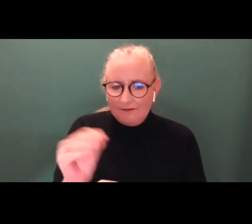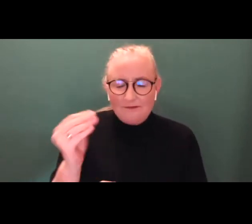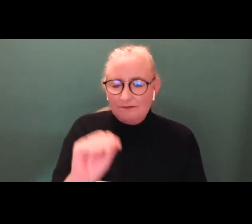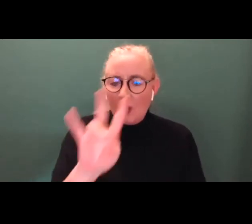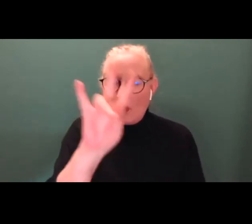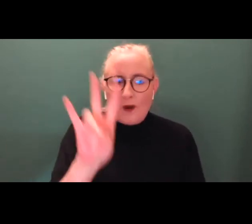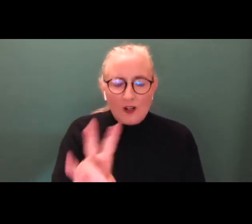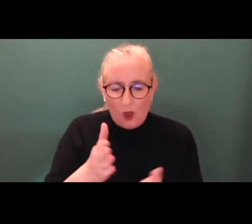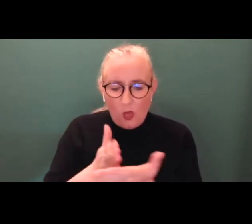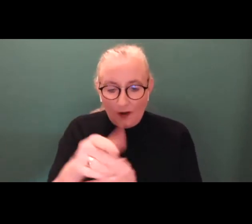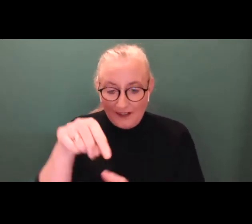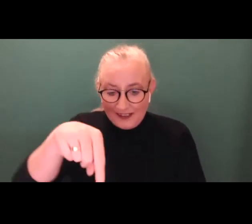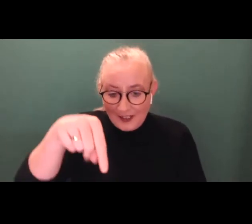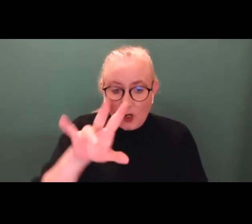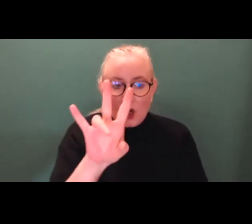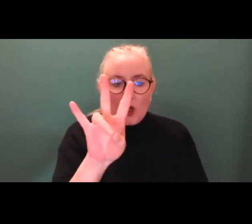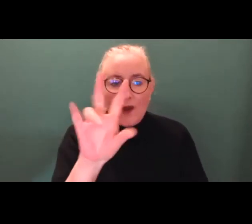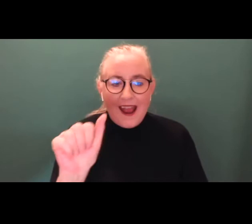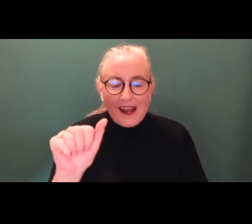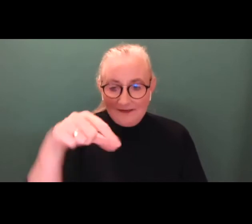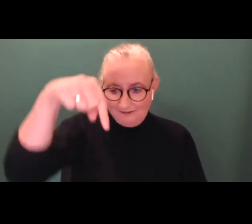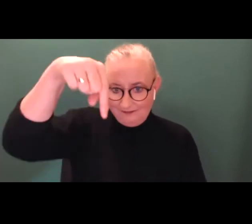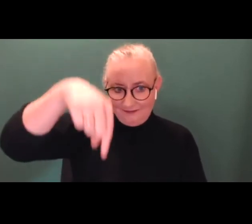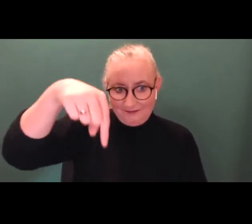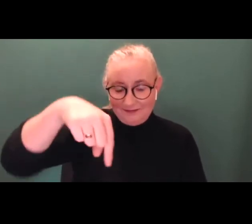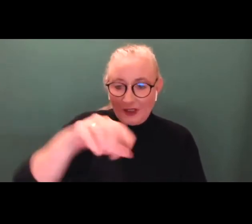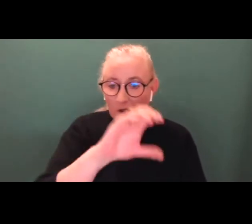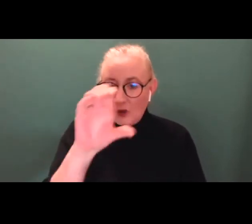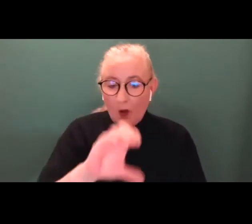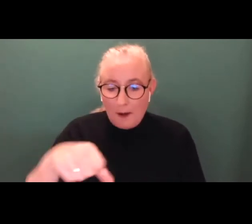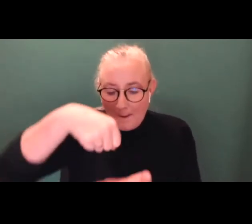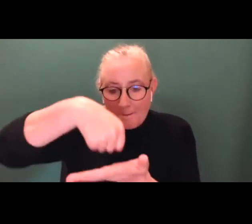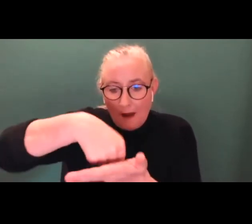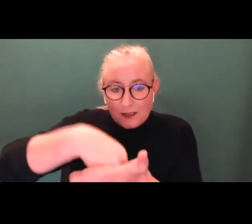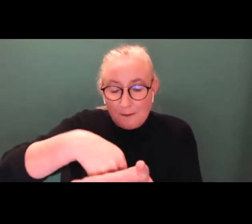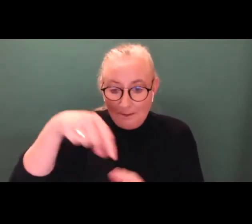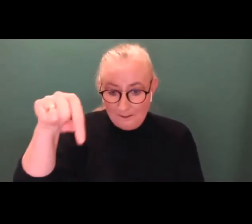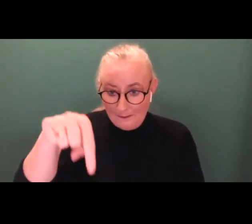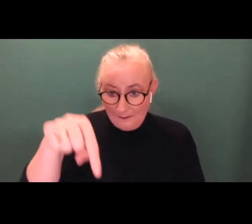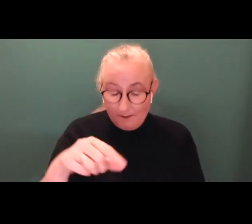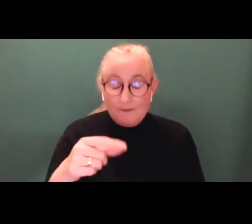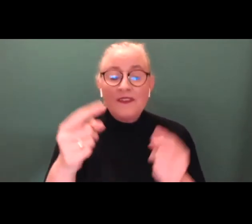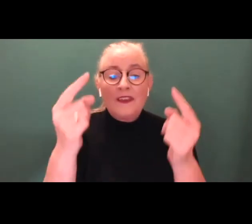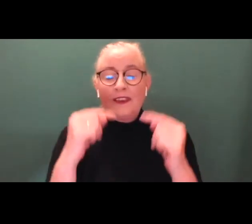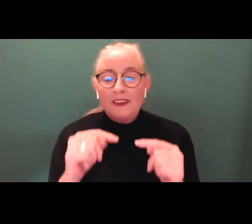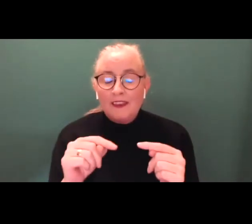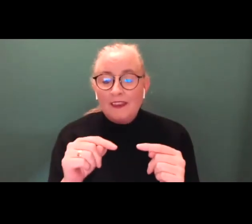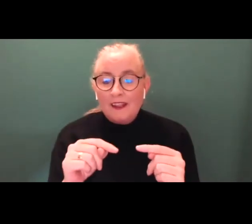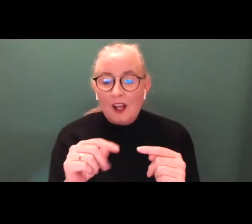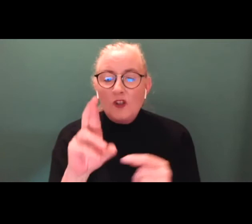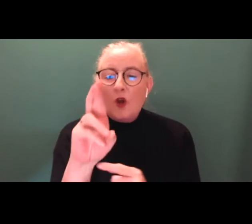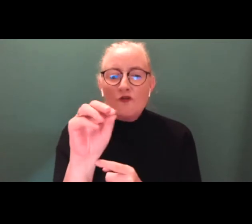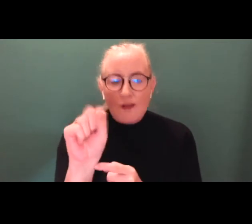throughout through the Q&A function, which is on Zoom at the bottom of your screen. Roz will